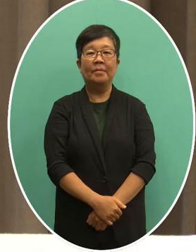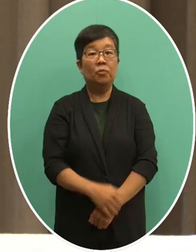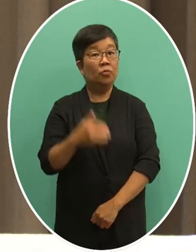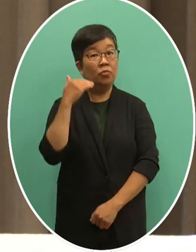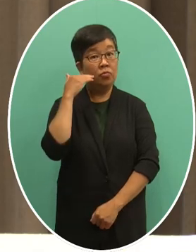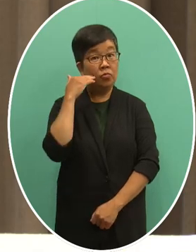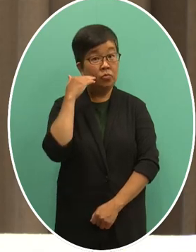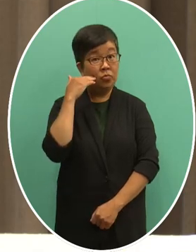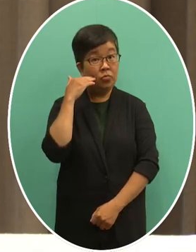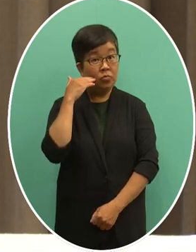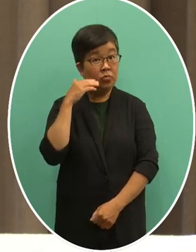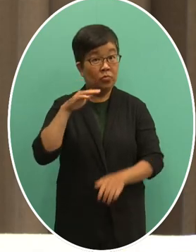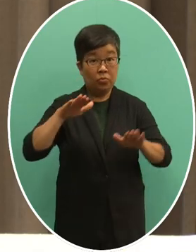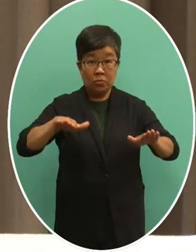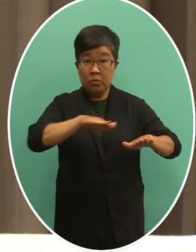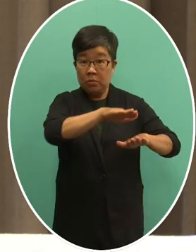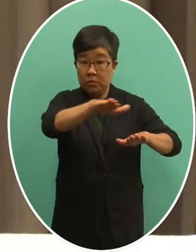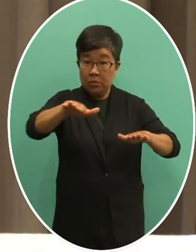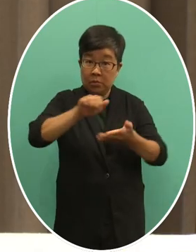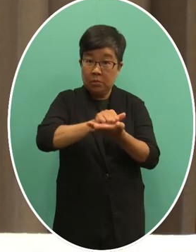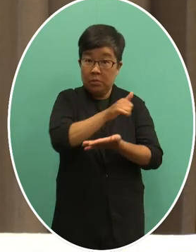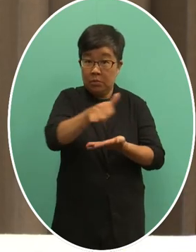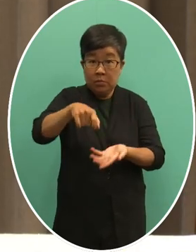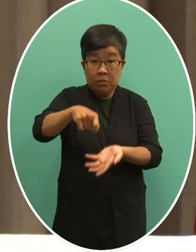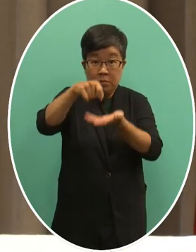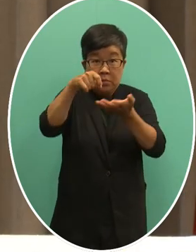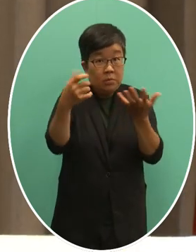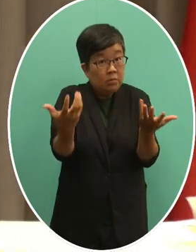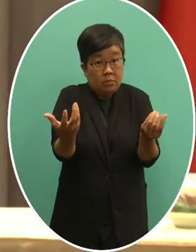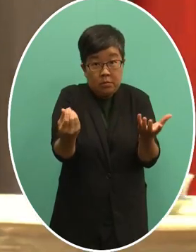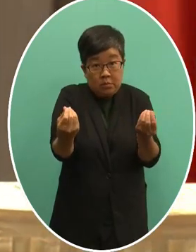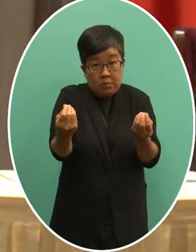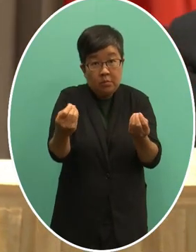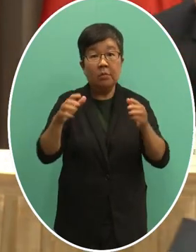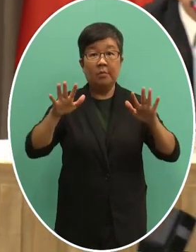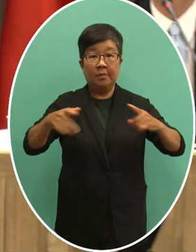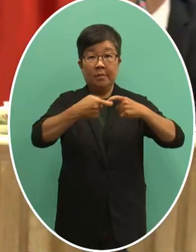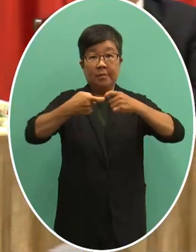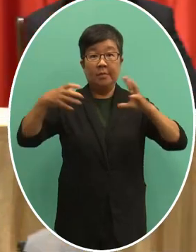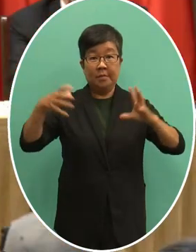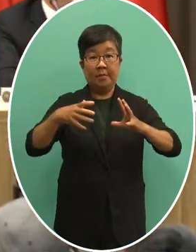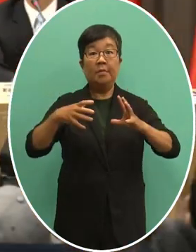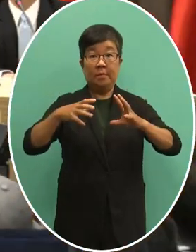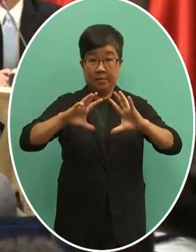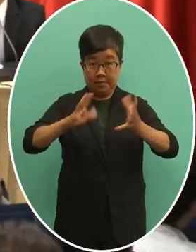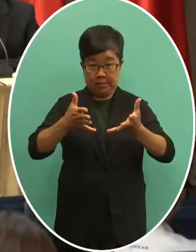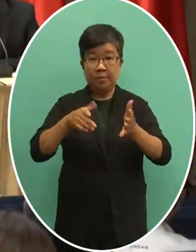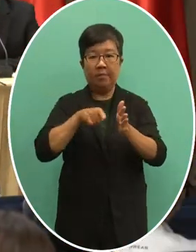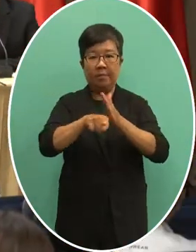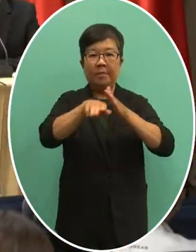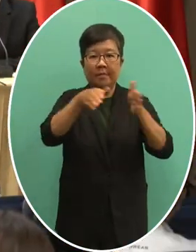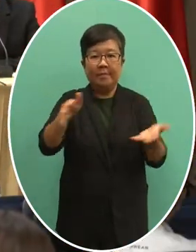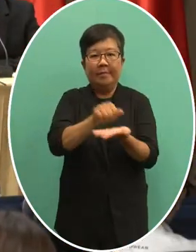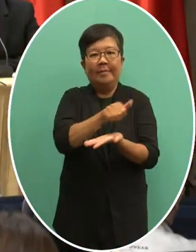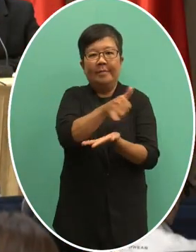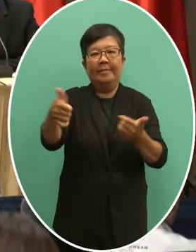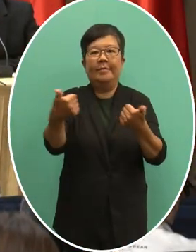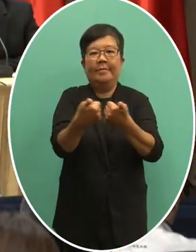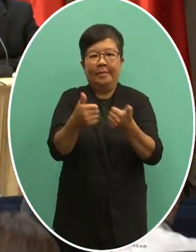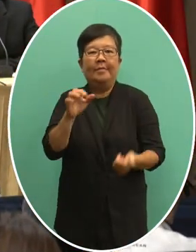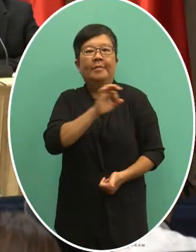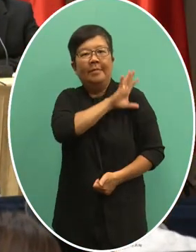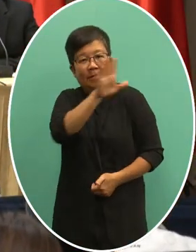If the media is have any questions, we'll day. Thank you,